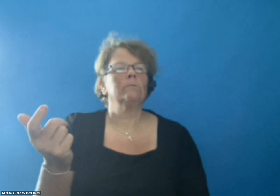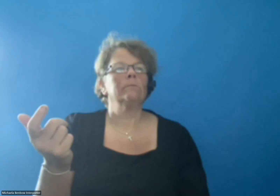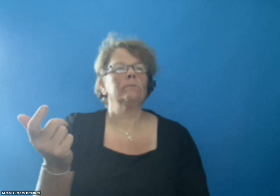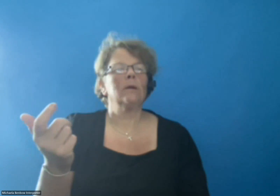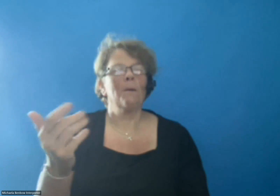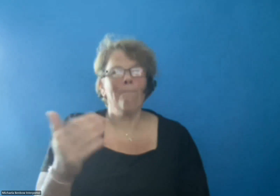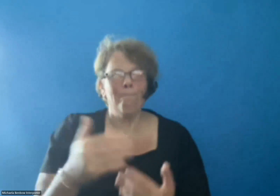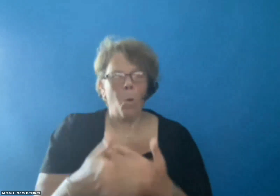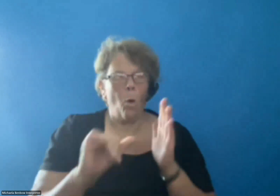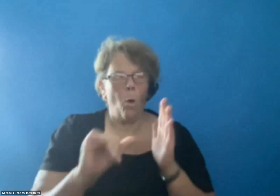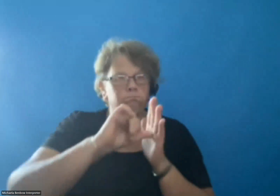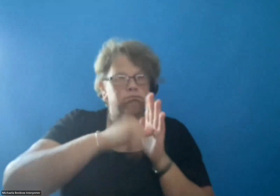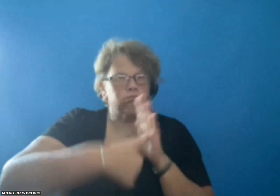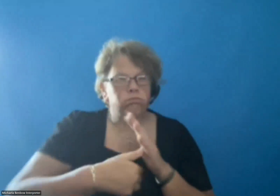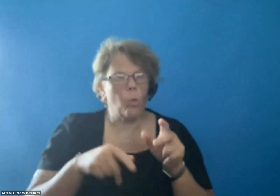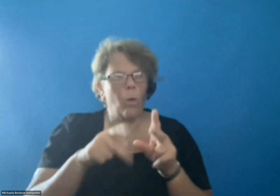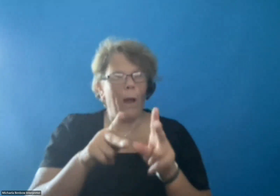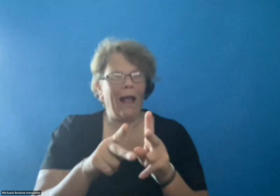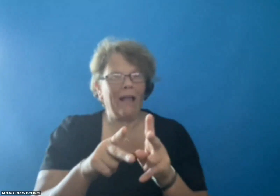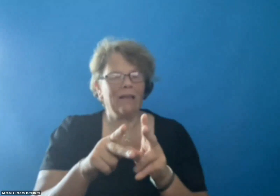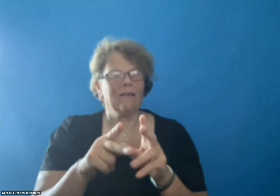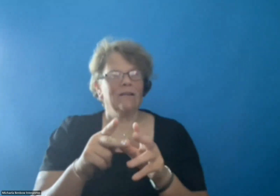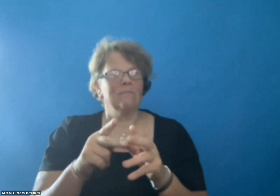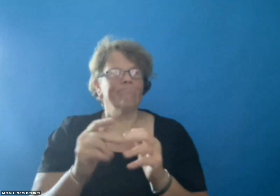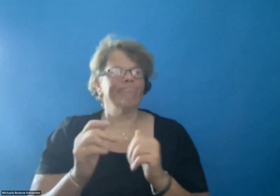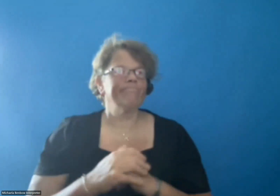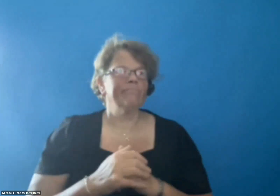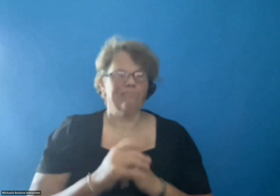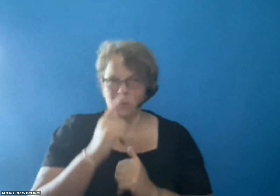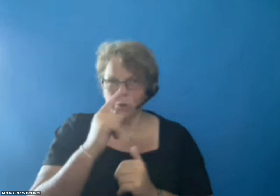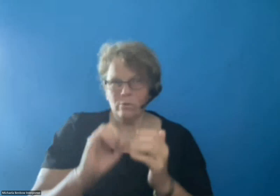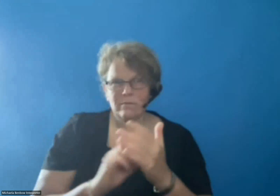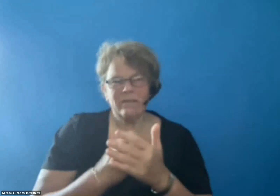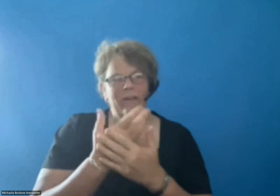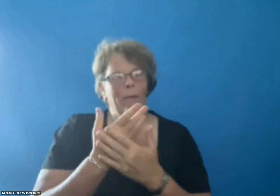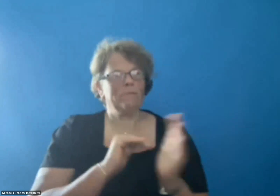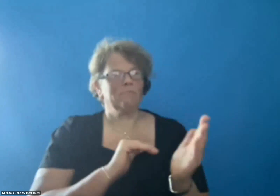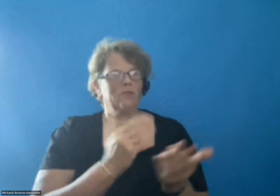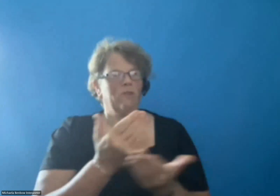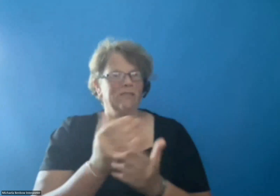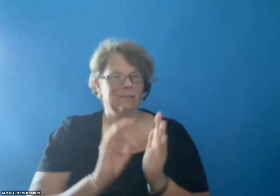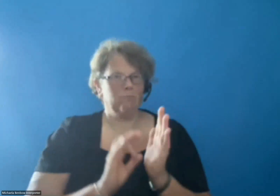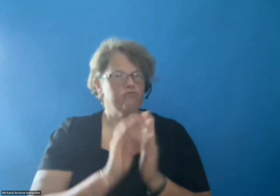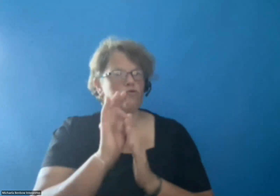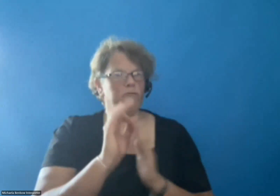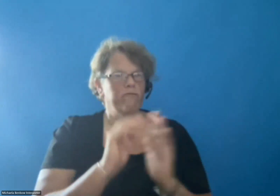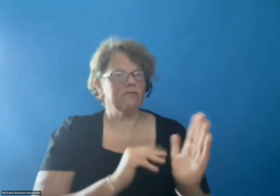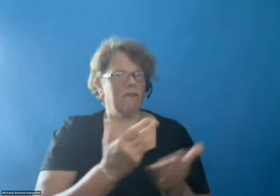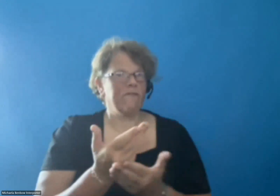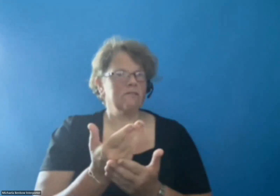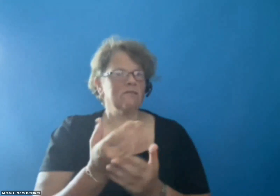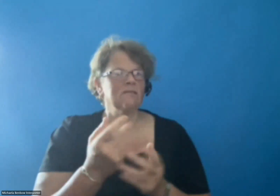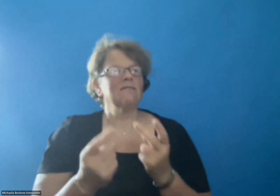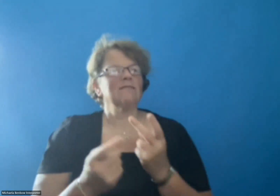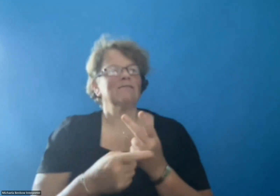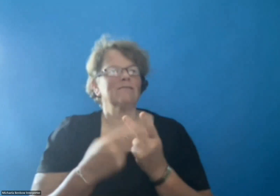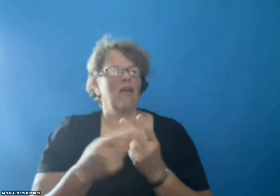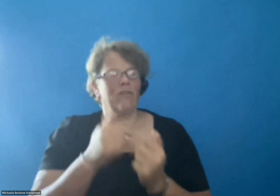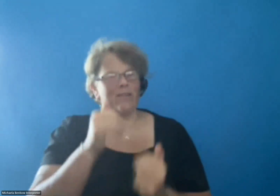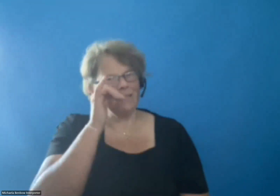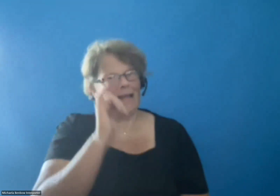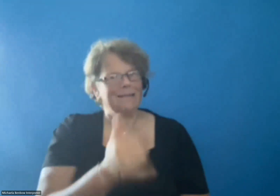intense way than the NHS does, so that we can develop services and improve services together. And against another test that we can hold